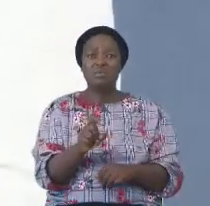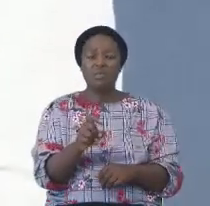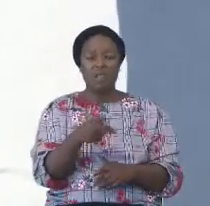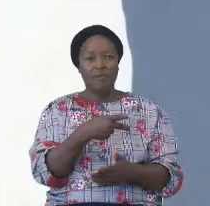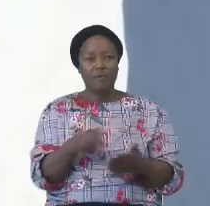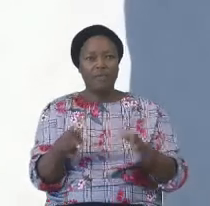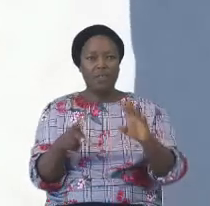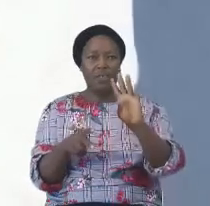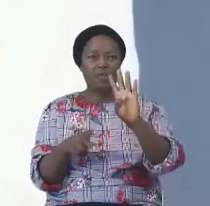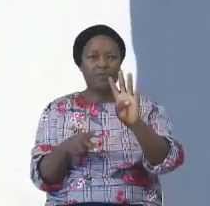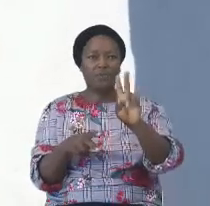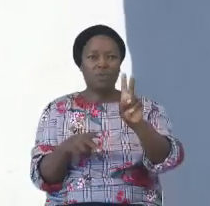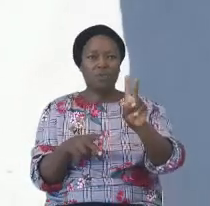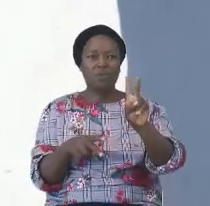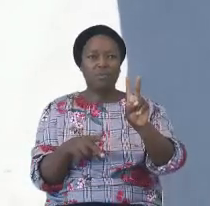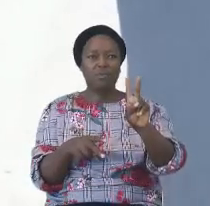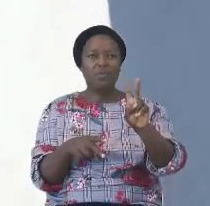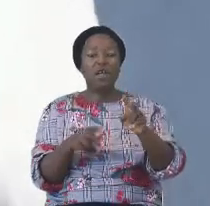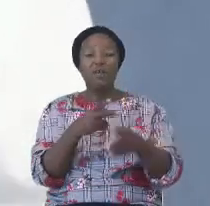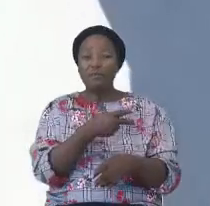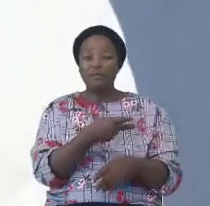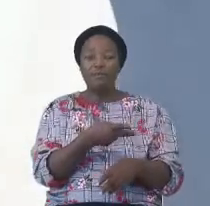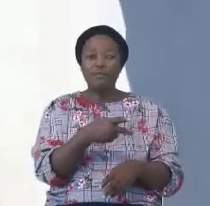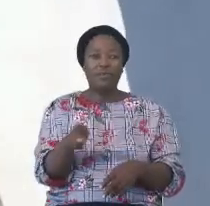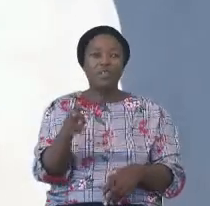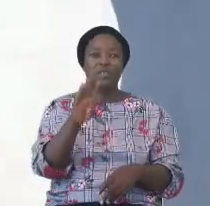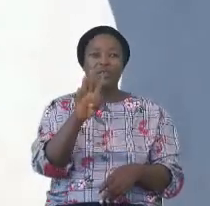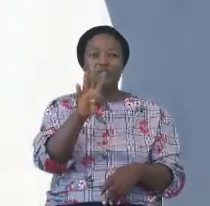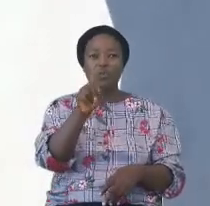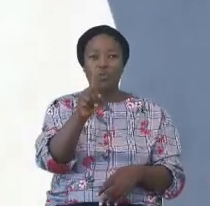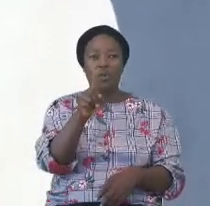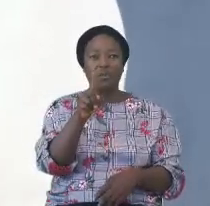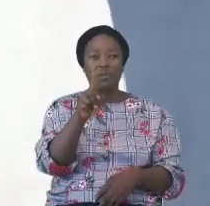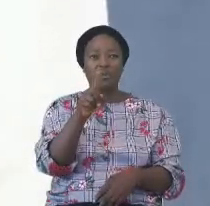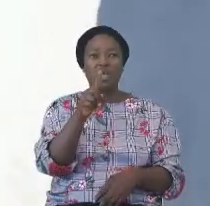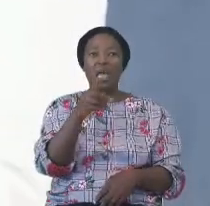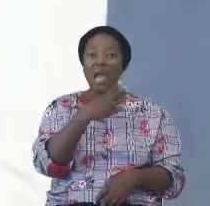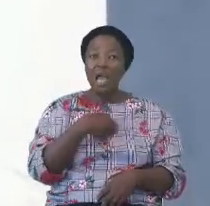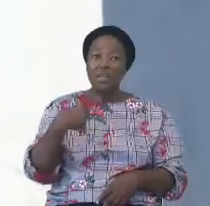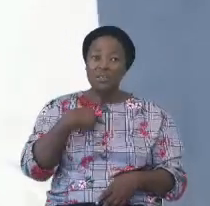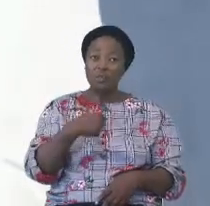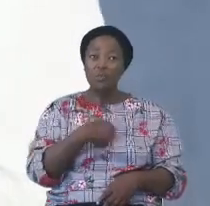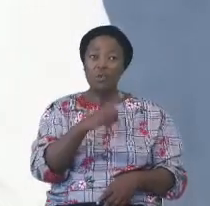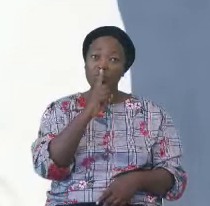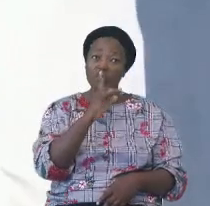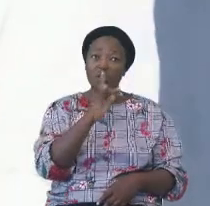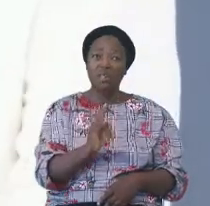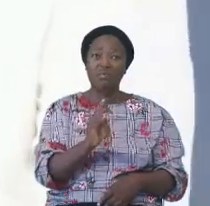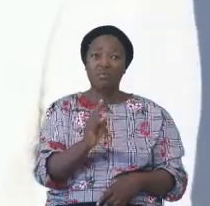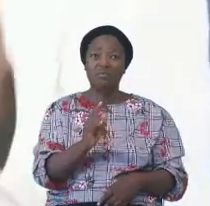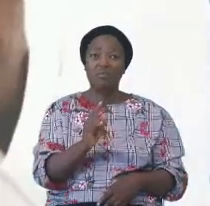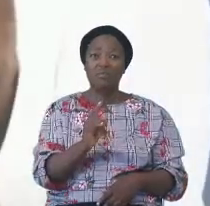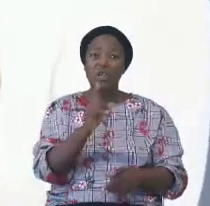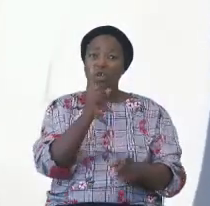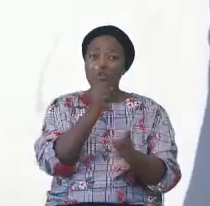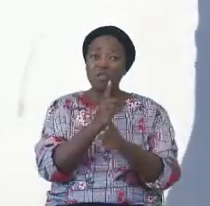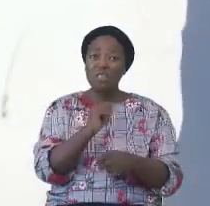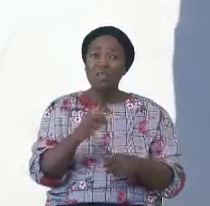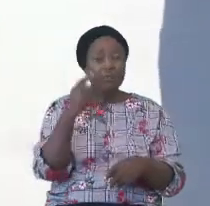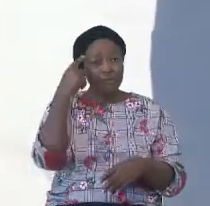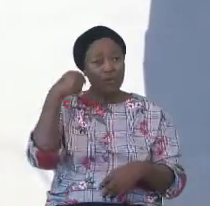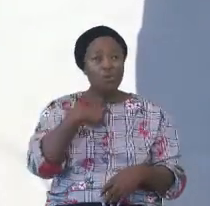the same condemnation? Verse 41, in verse 41, and